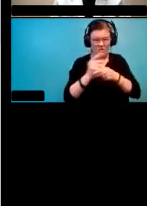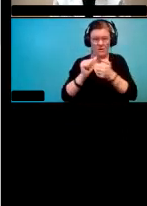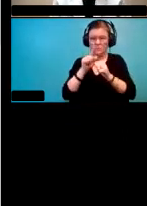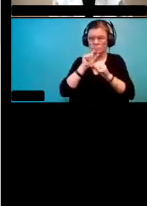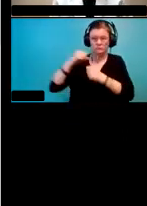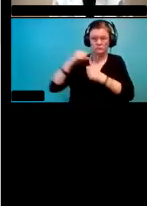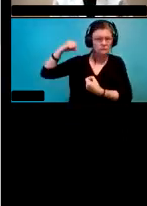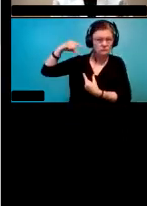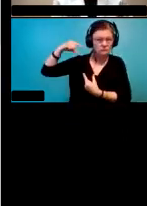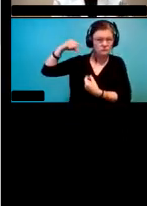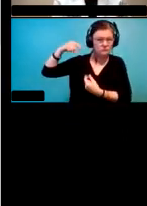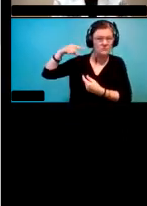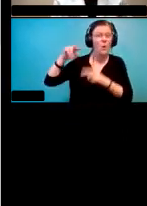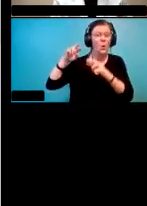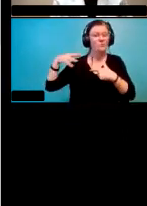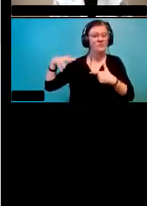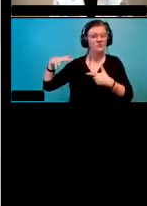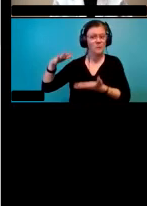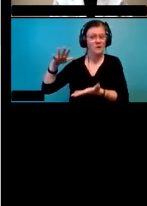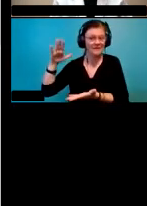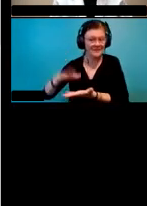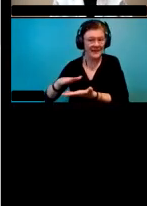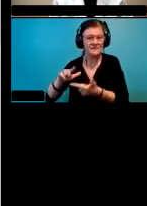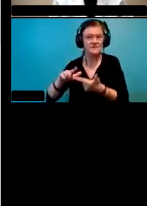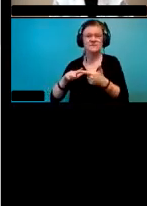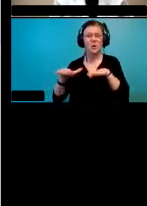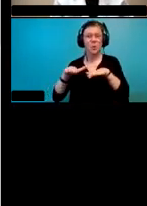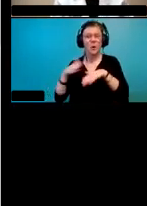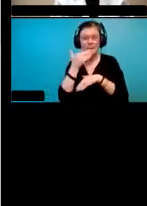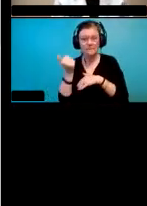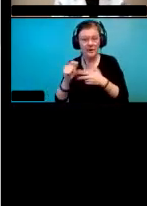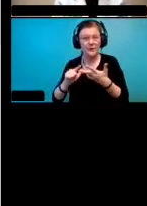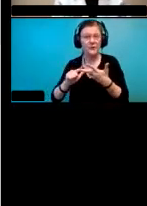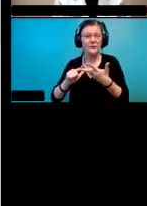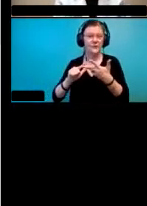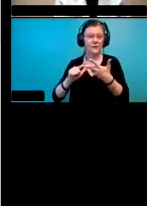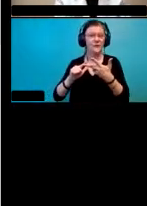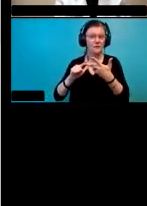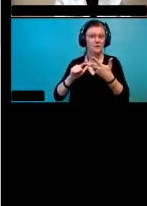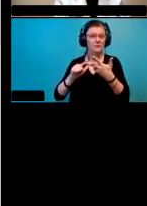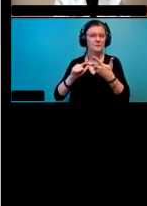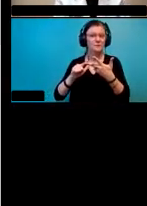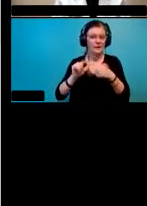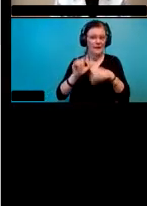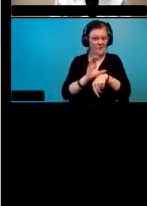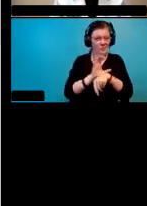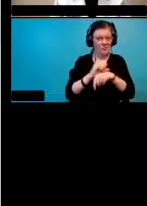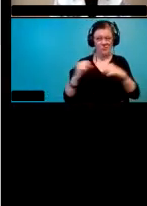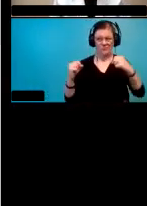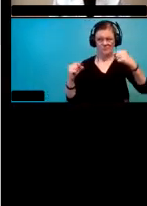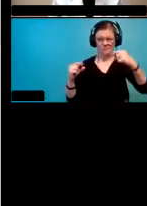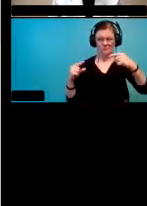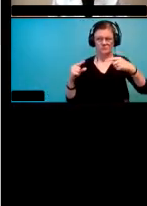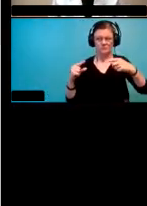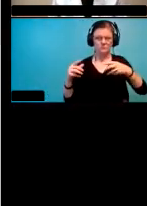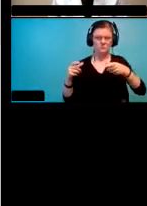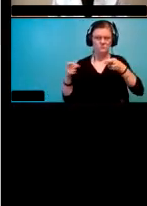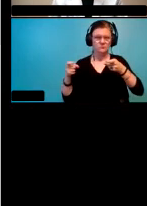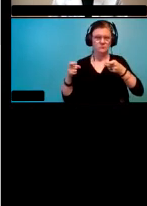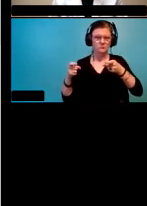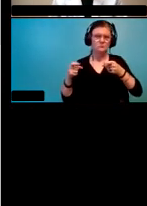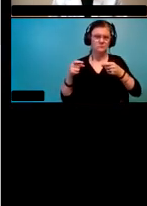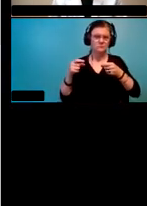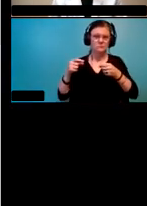neurosurgery. And people can be programmed to get those symptoms under better control with a deep